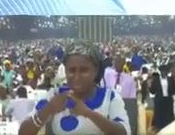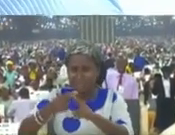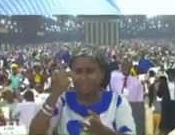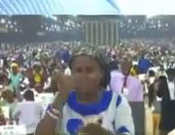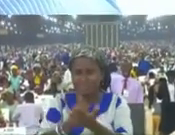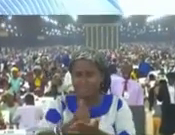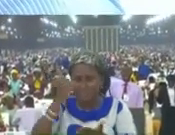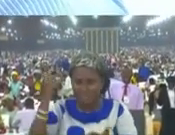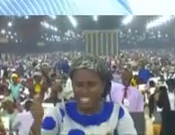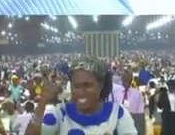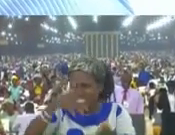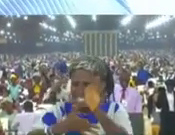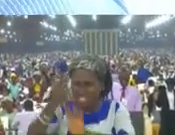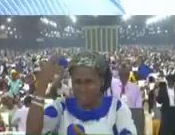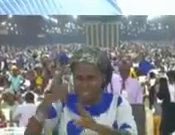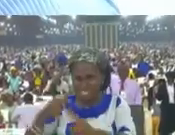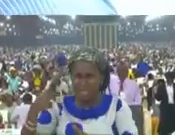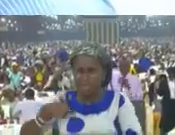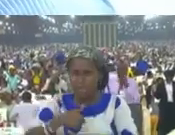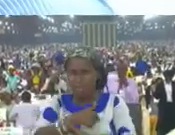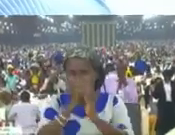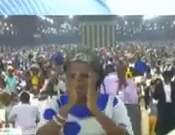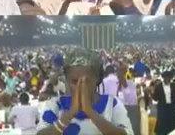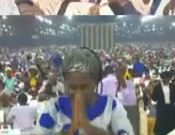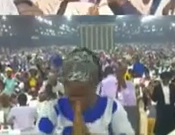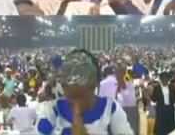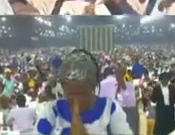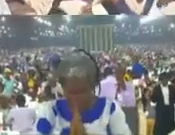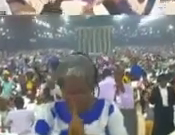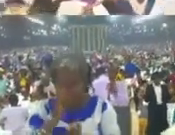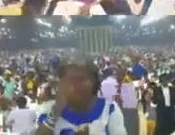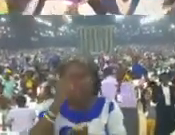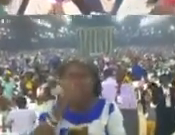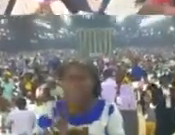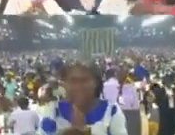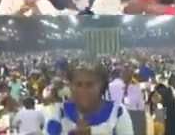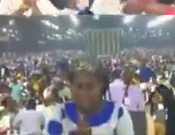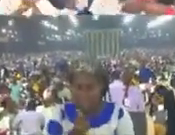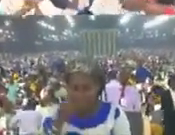In Jesus' mighty name, we have prayed.